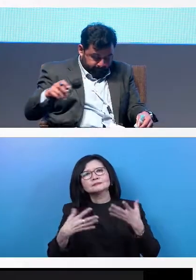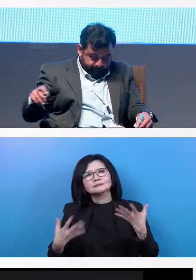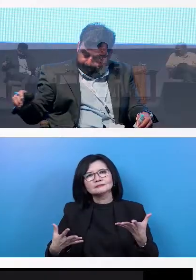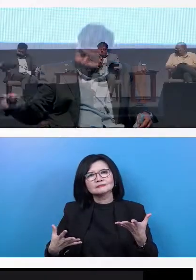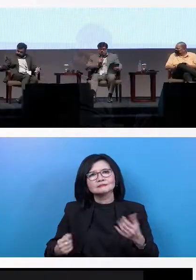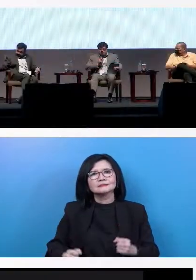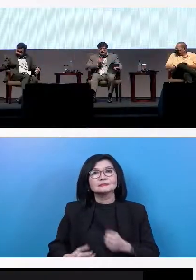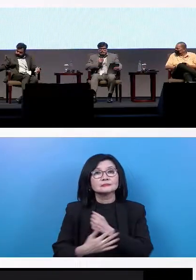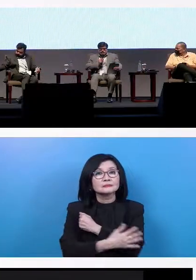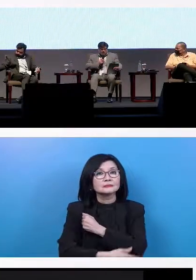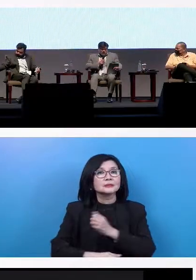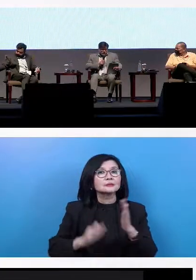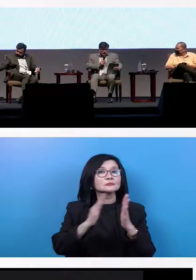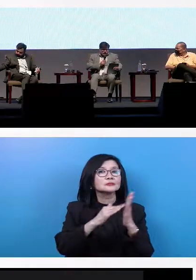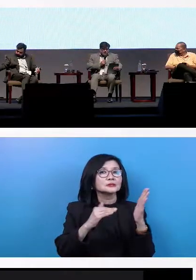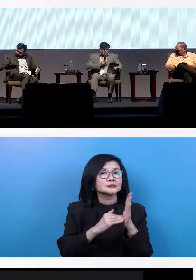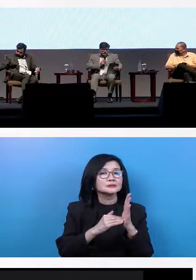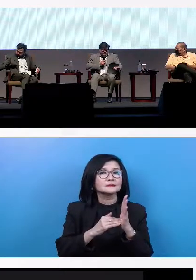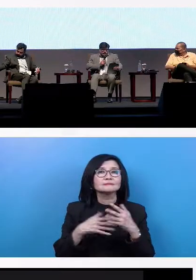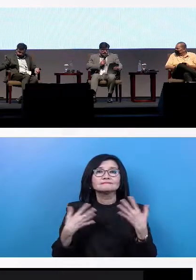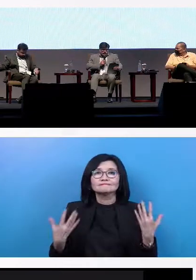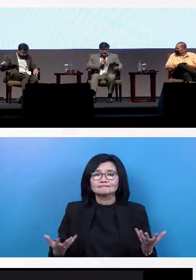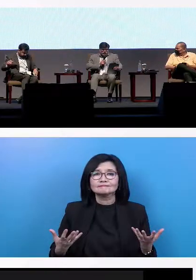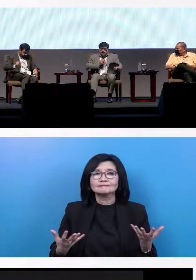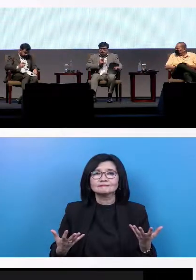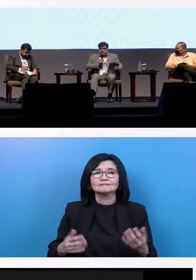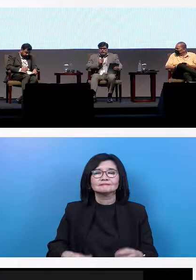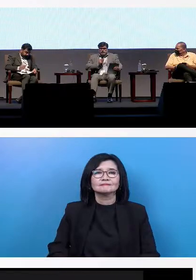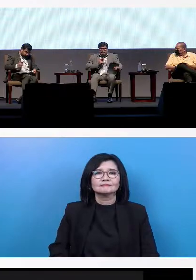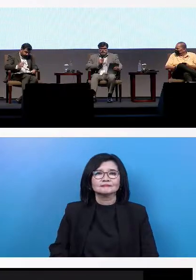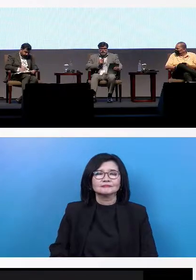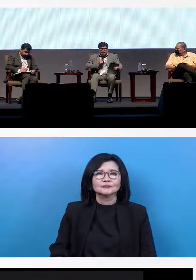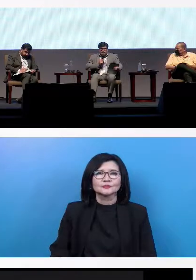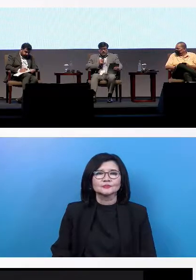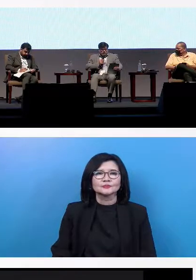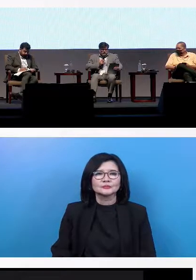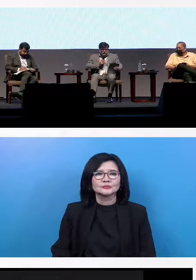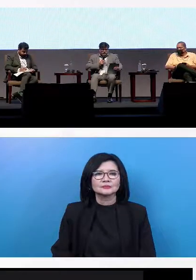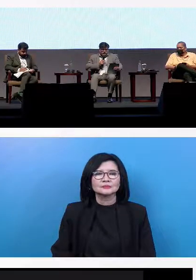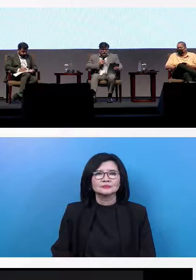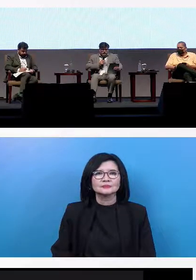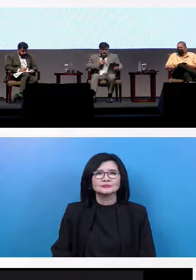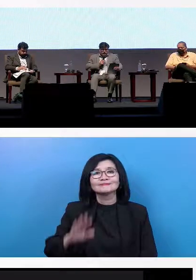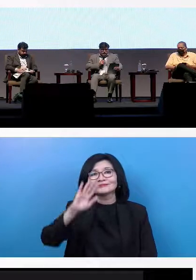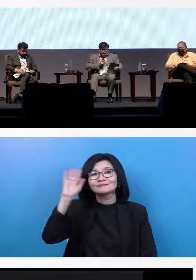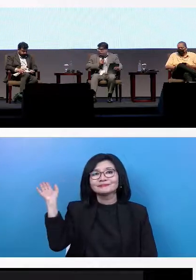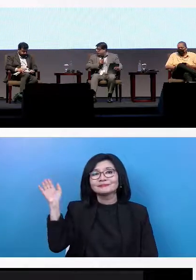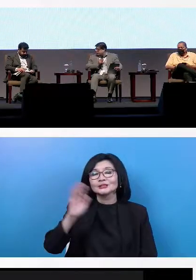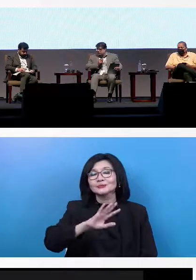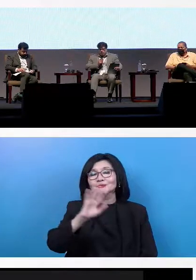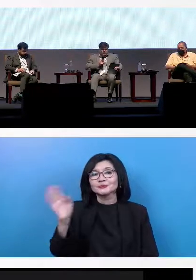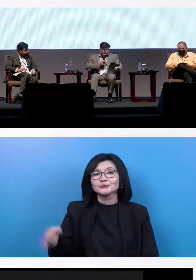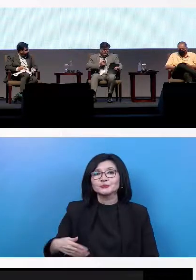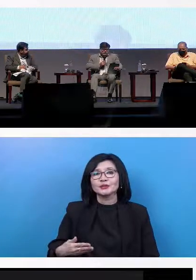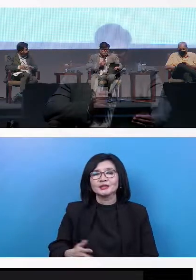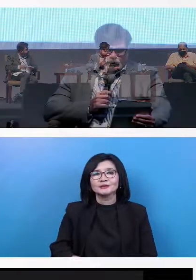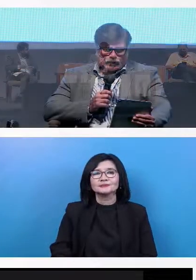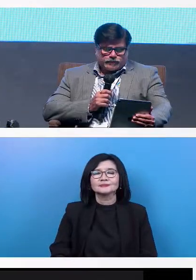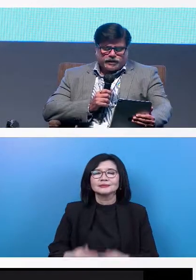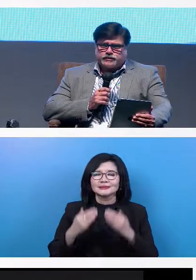Thank you. Just testing. Yeah, kia ora, everyone. Hello. and thanks for the